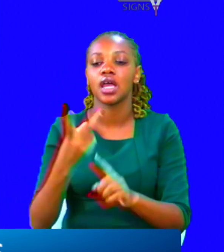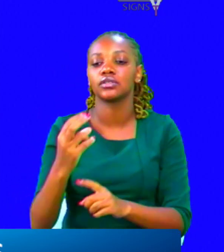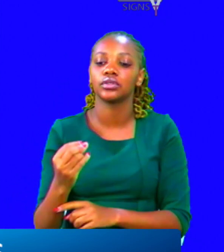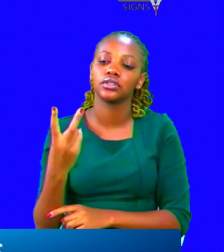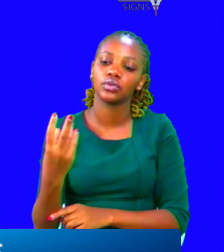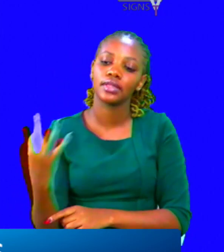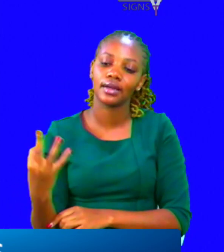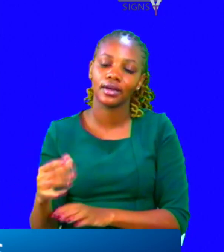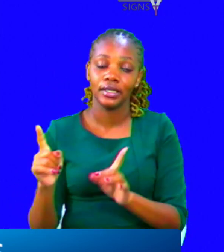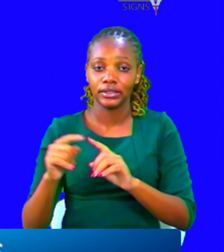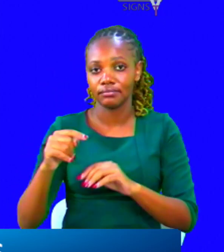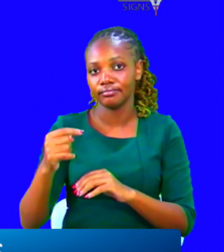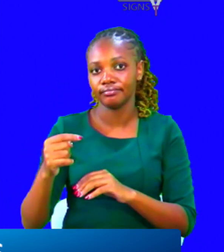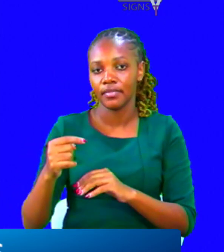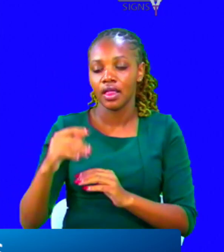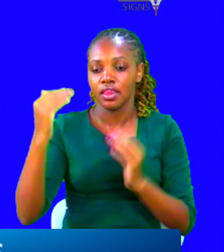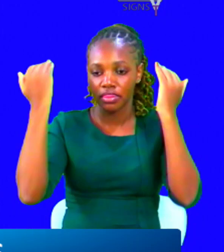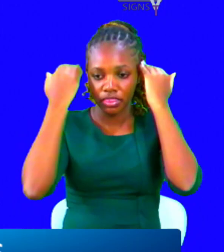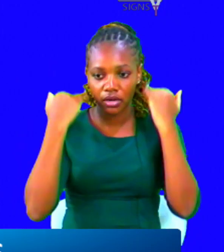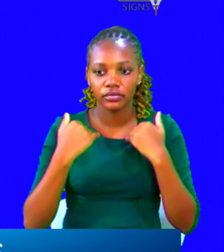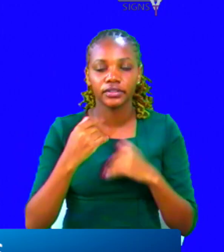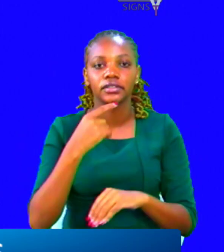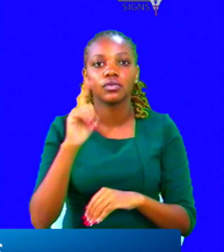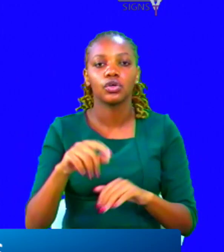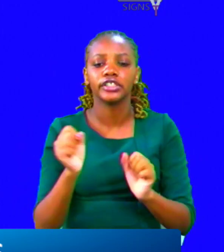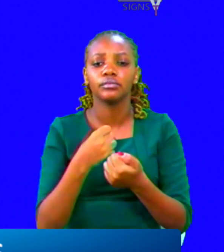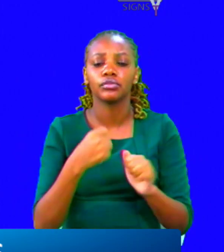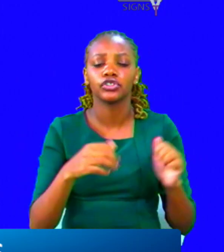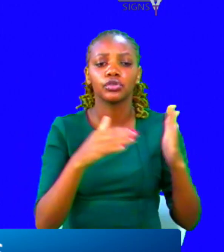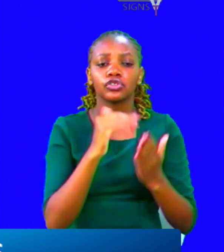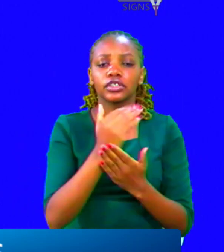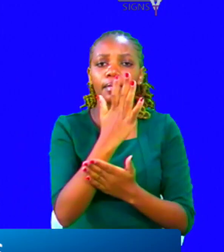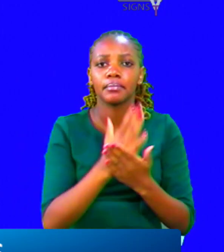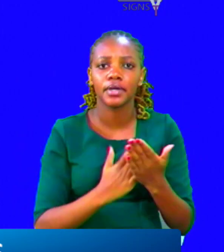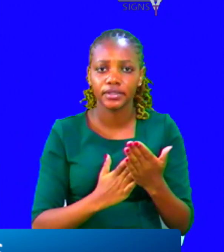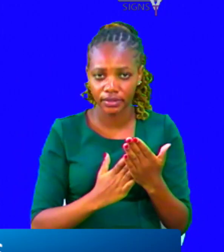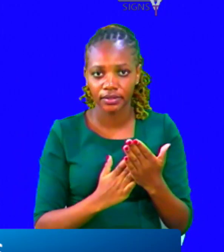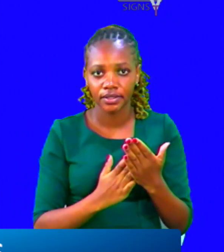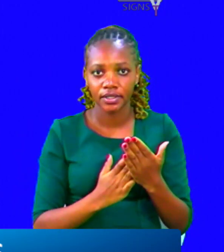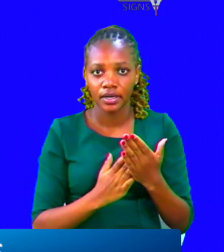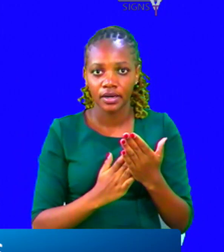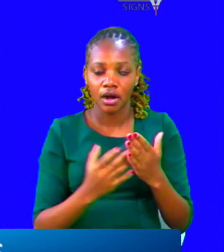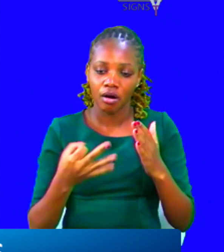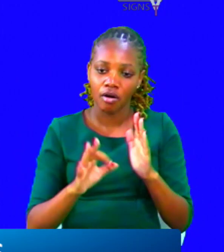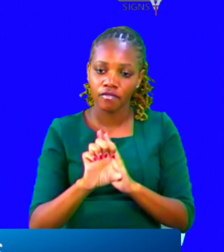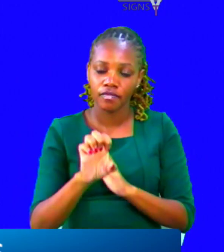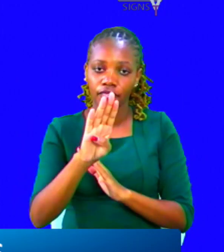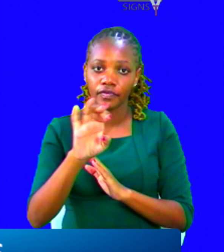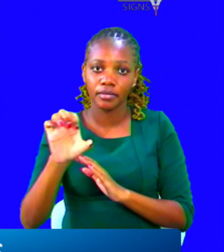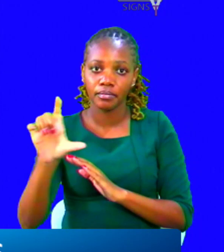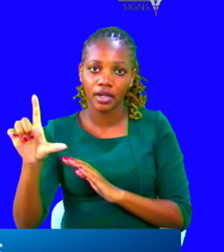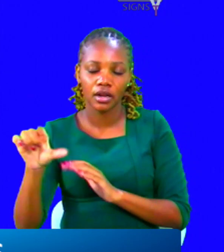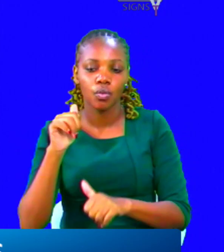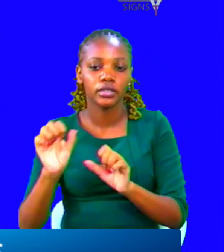the High Court also declined to suspend sections of the Finance Act as sought by the petitioners challenging the